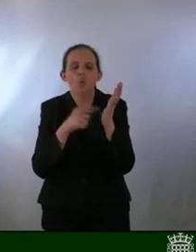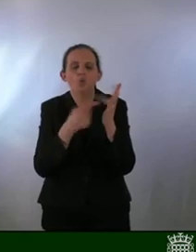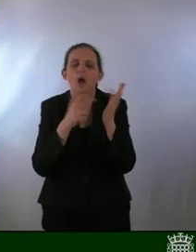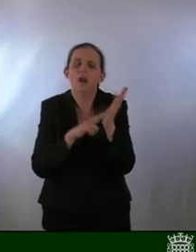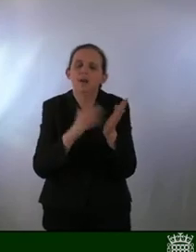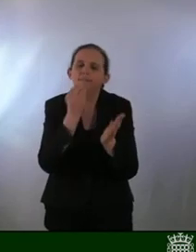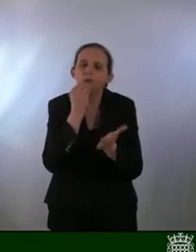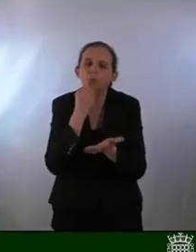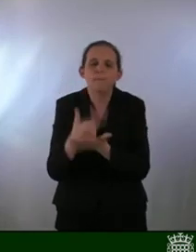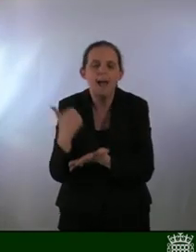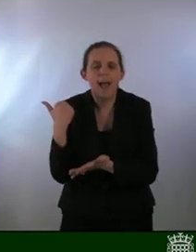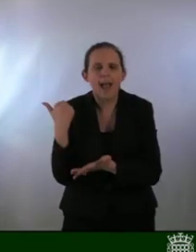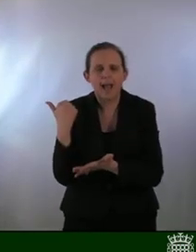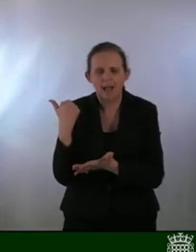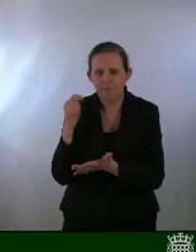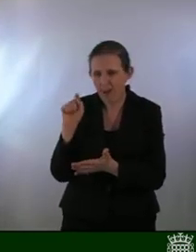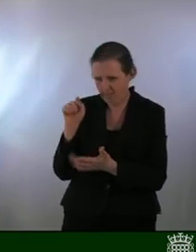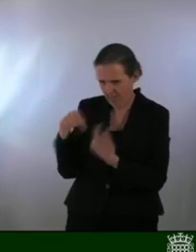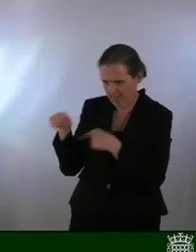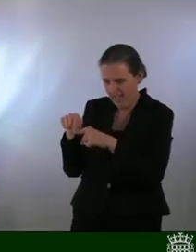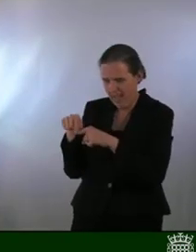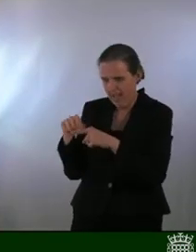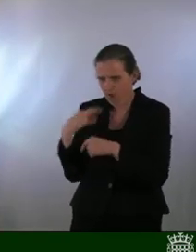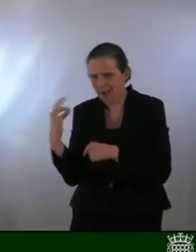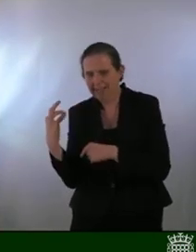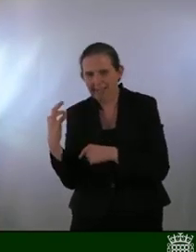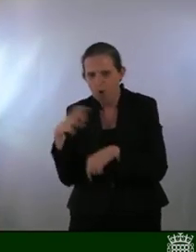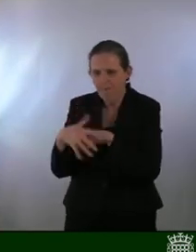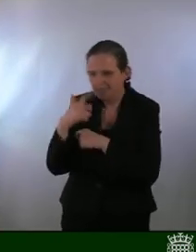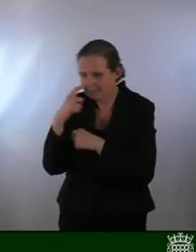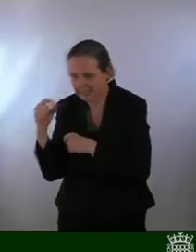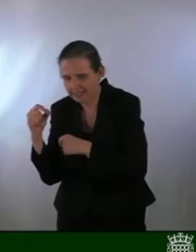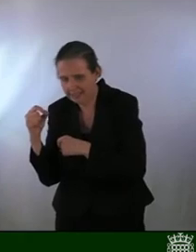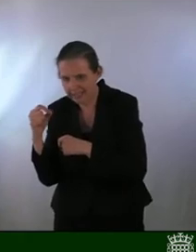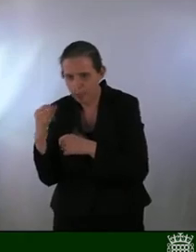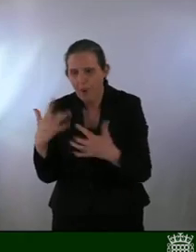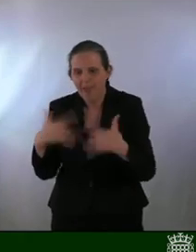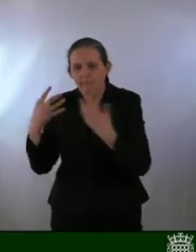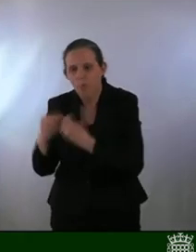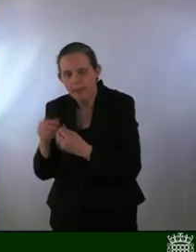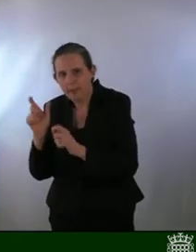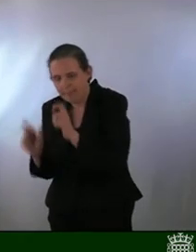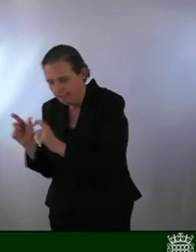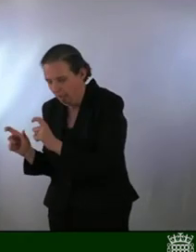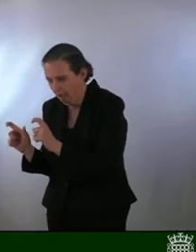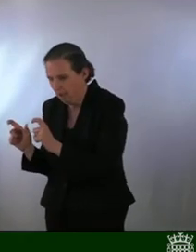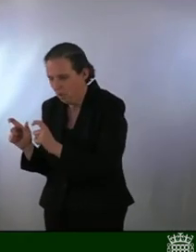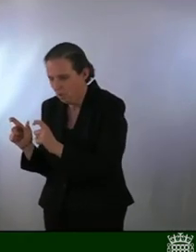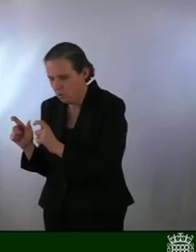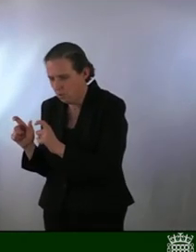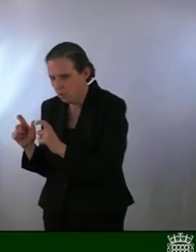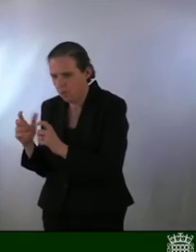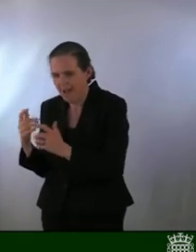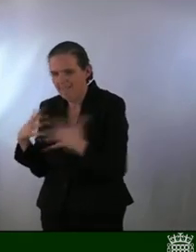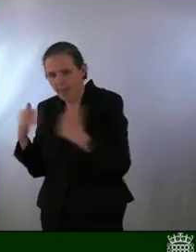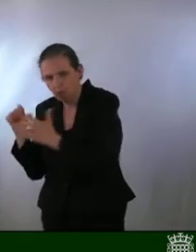of the volunteers being 70 or over or living with people who may have long-term conditions, and equally having to cancel large fundraising events